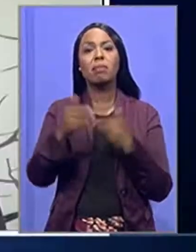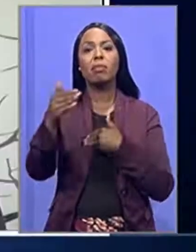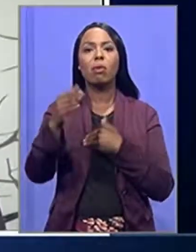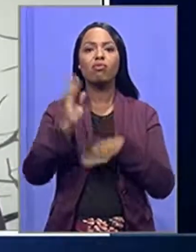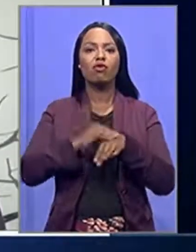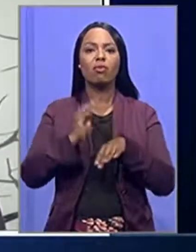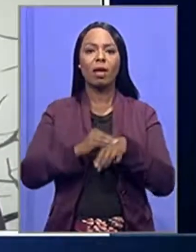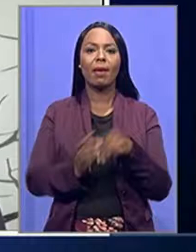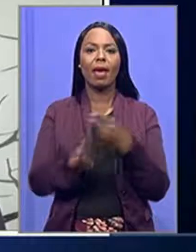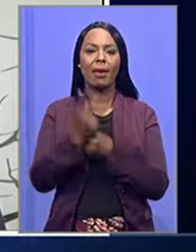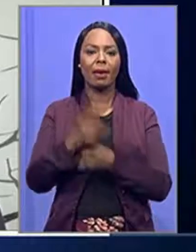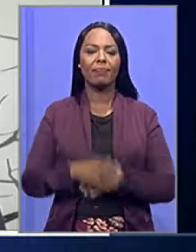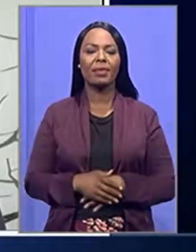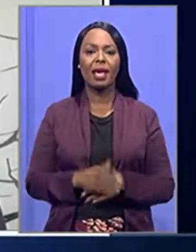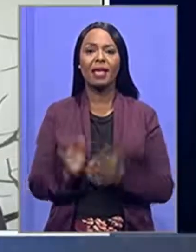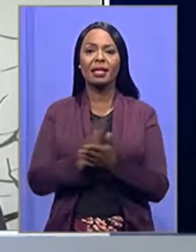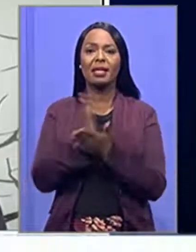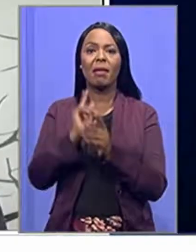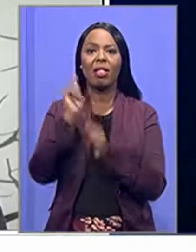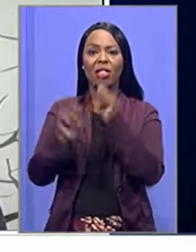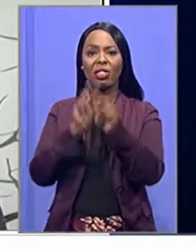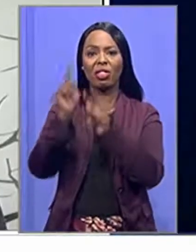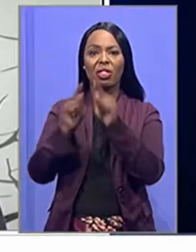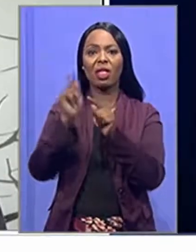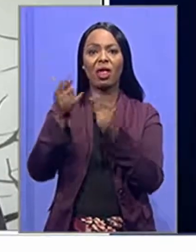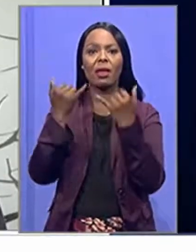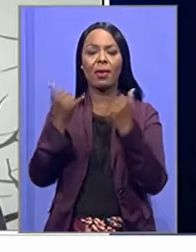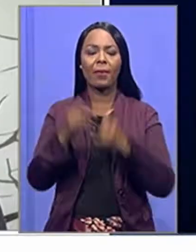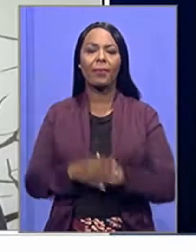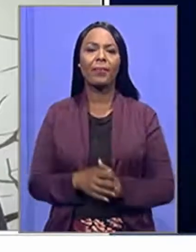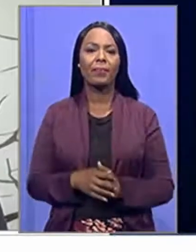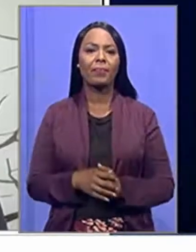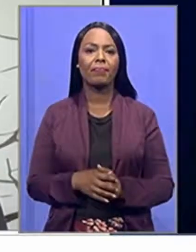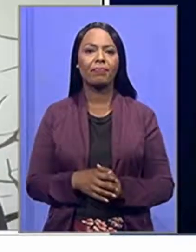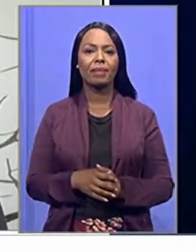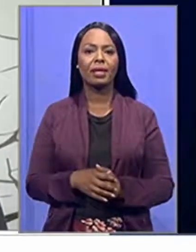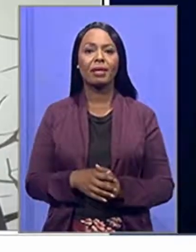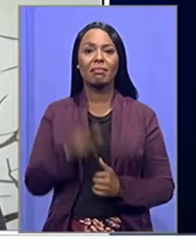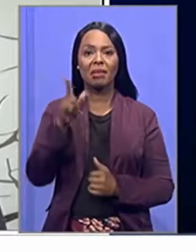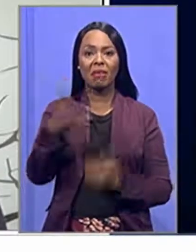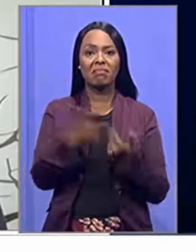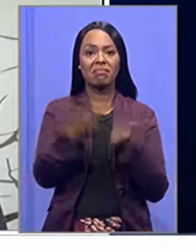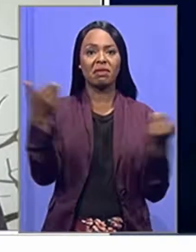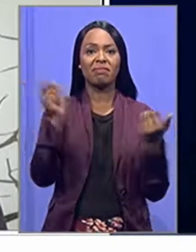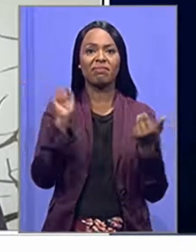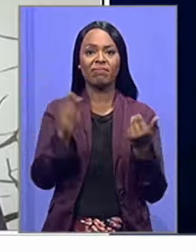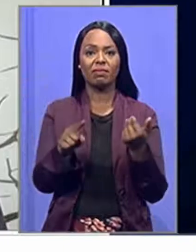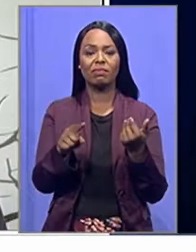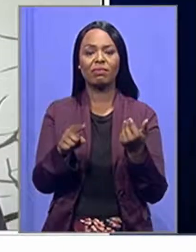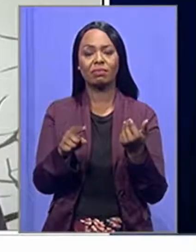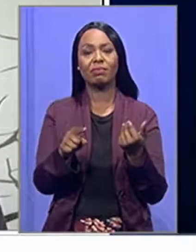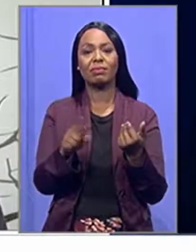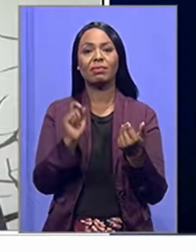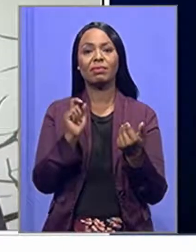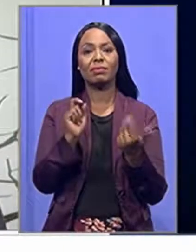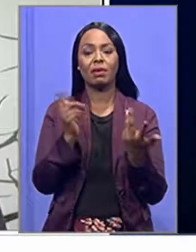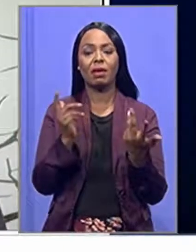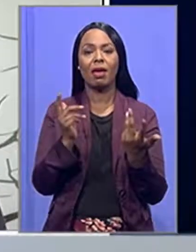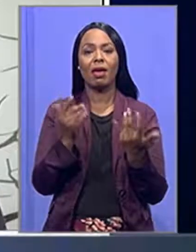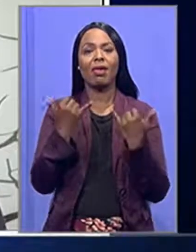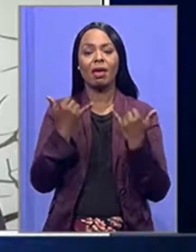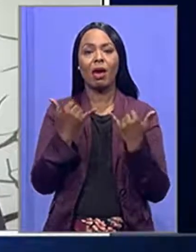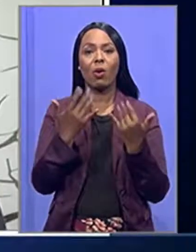This kind of allegations are divisive. They've got a potential